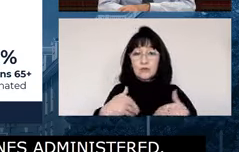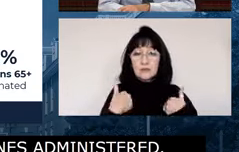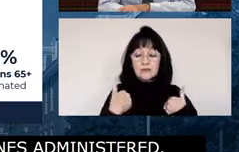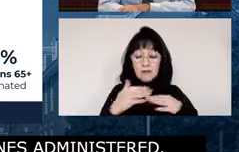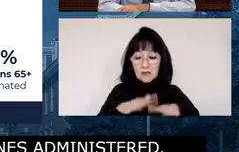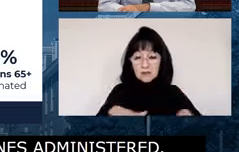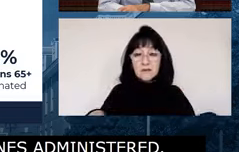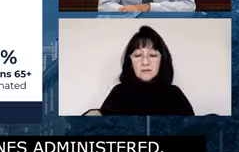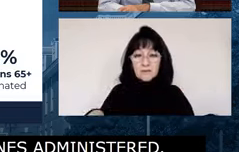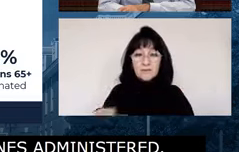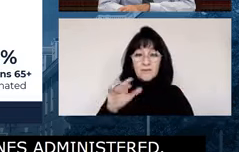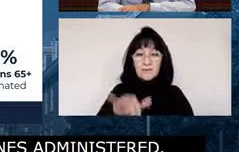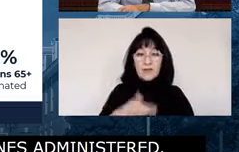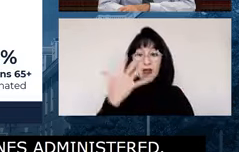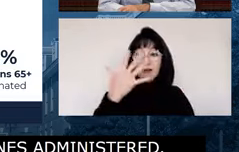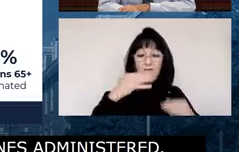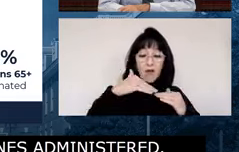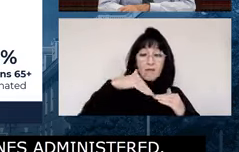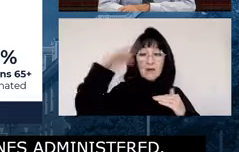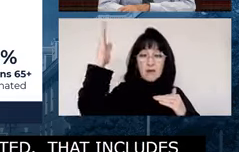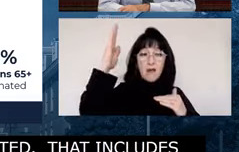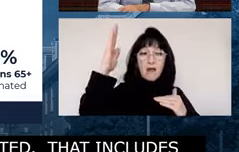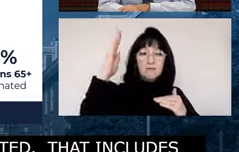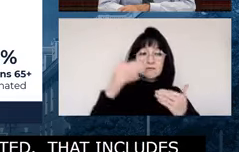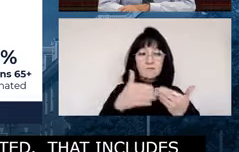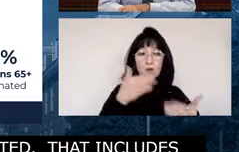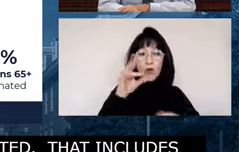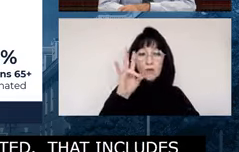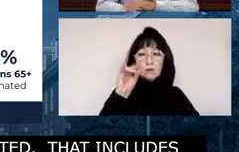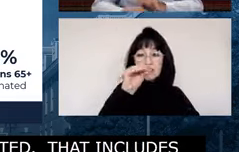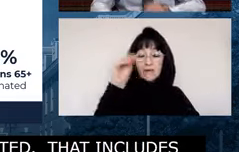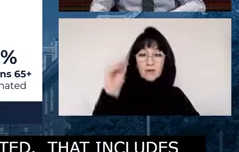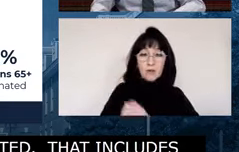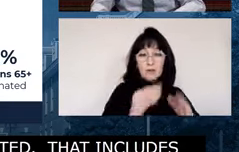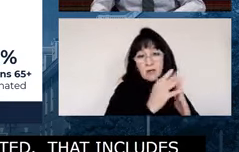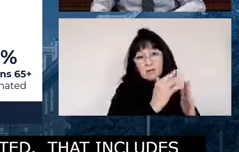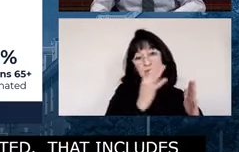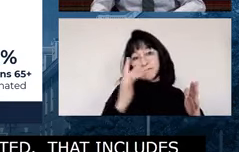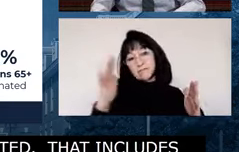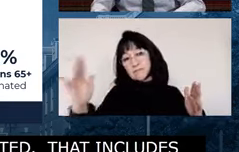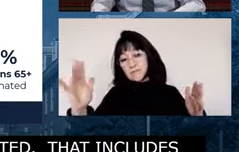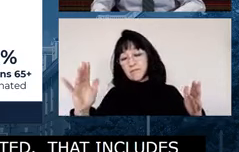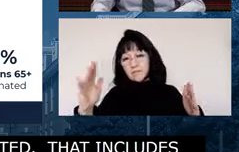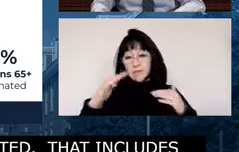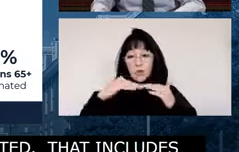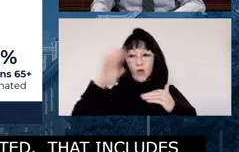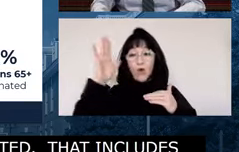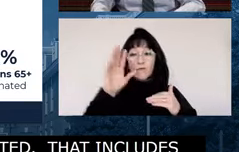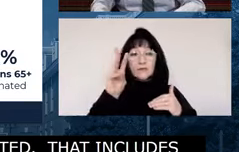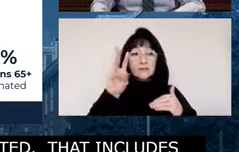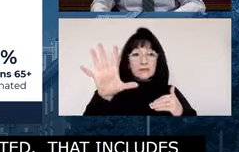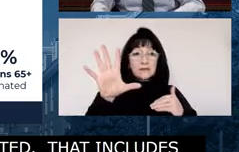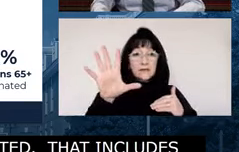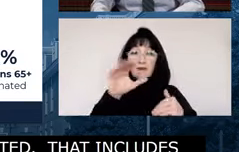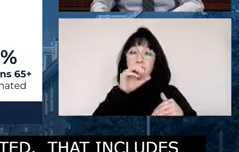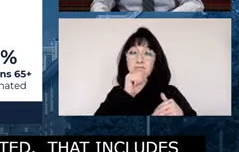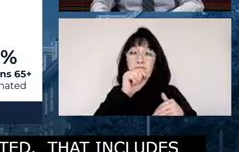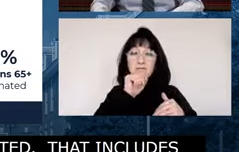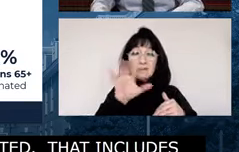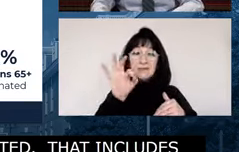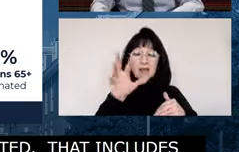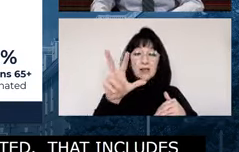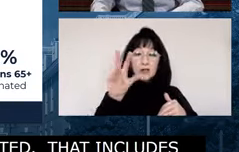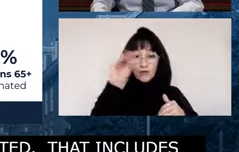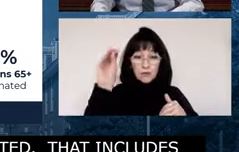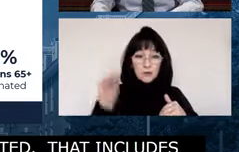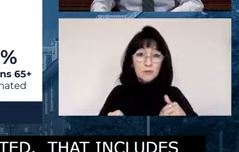over, almost 70%, running all the way through to those 65 and over,